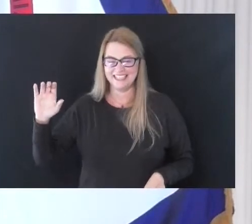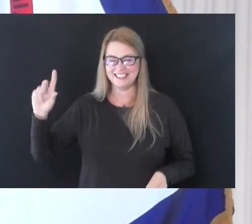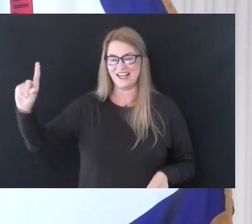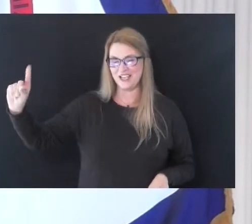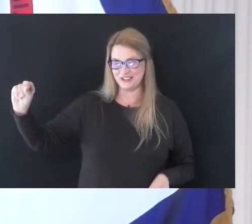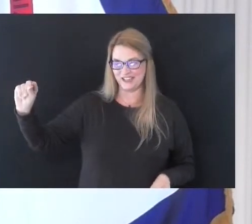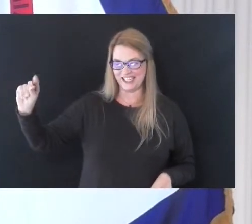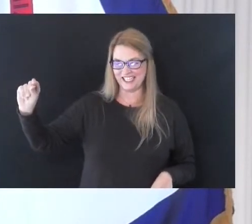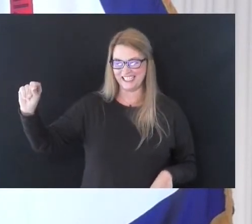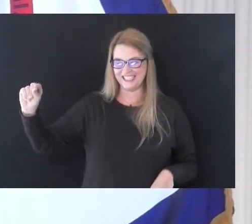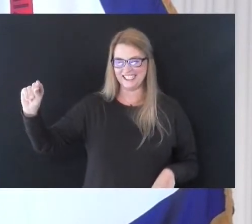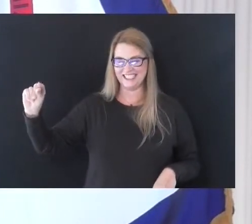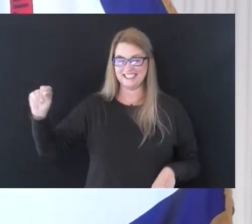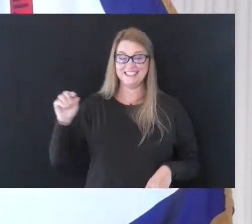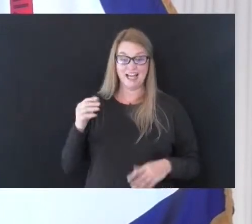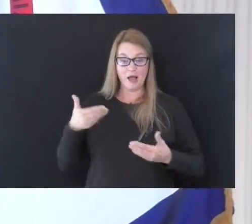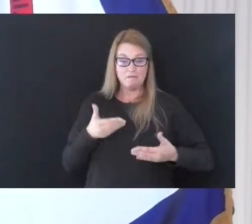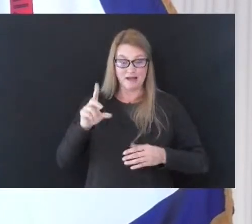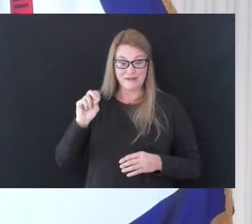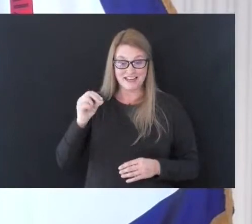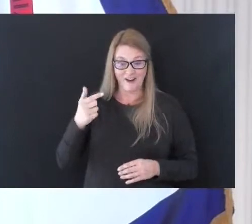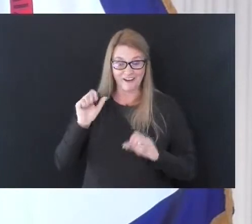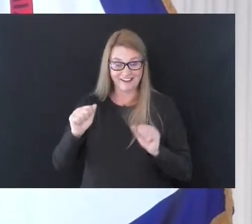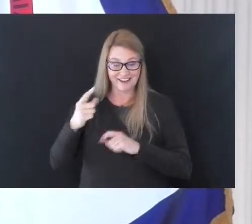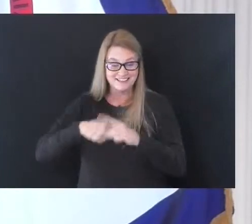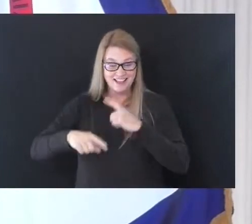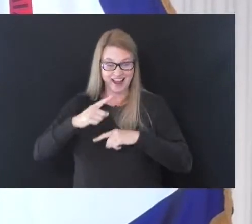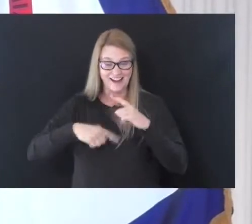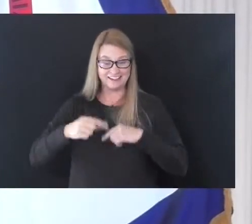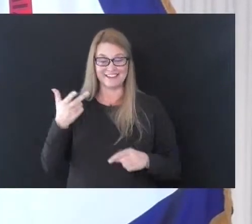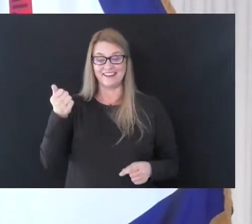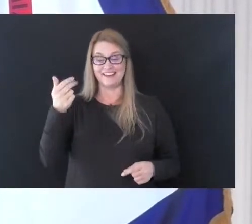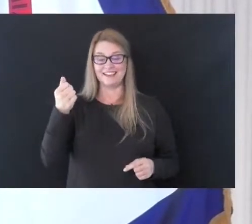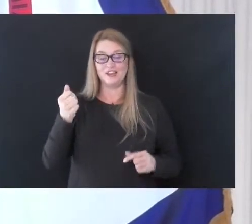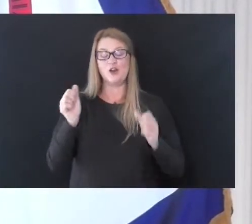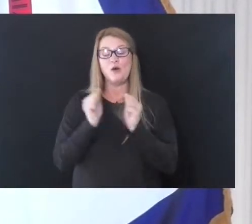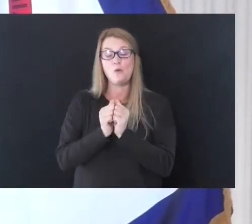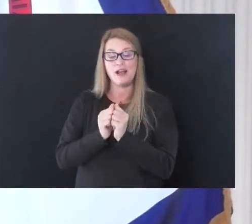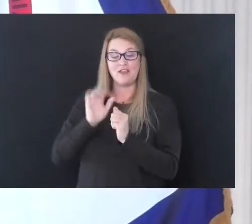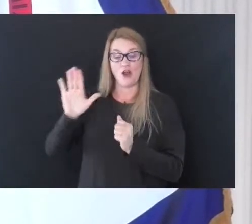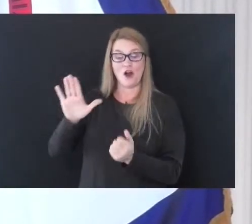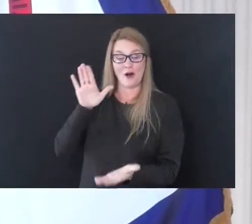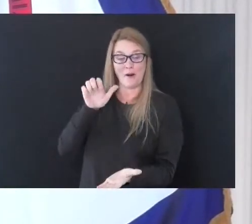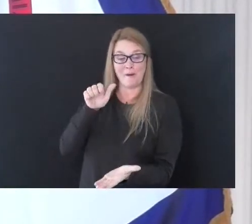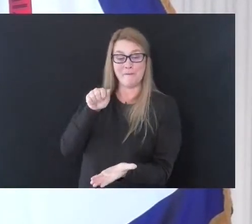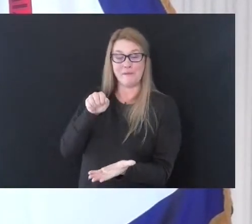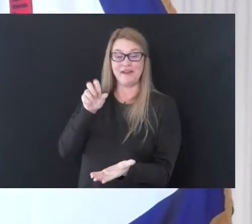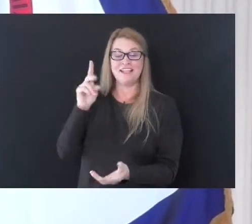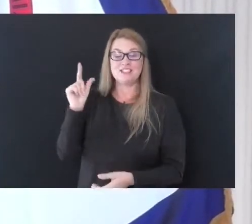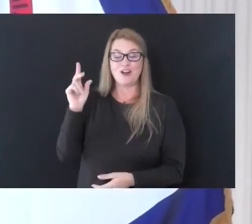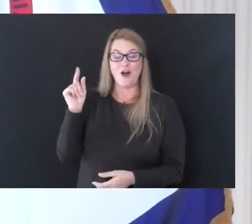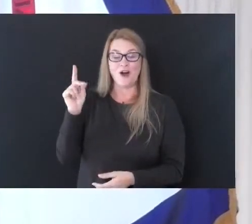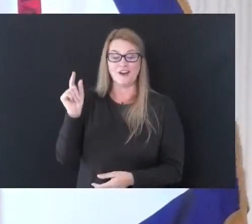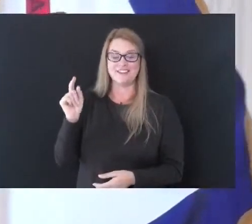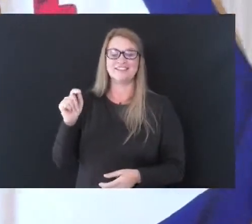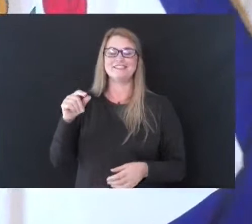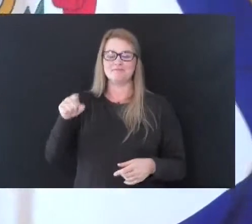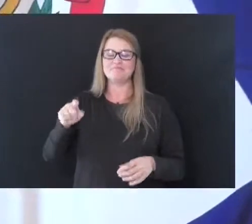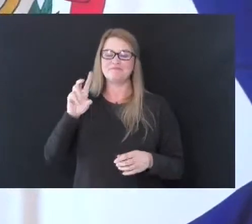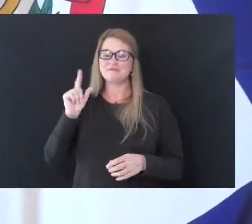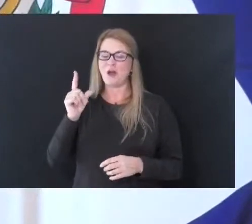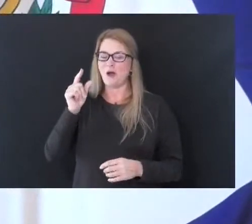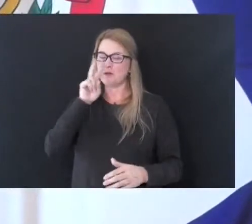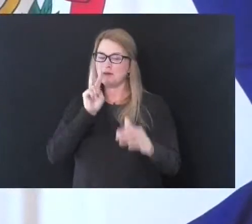that's 20. Baby dog says, with her seal, Tampa Bay,